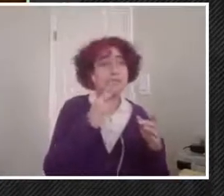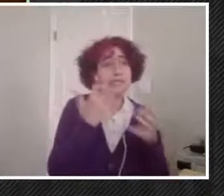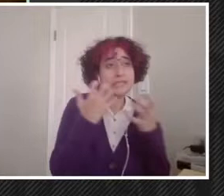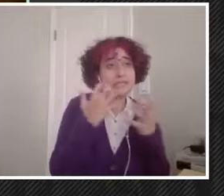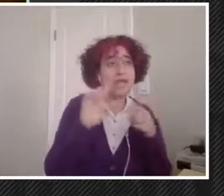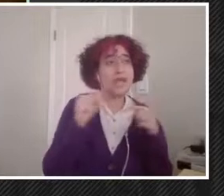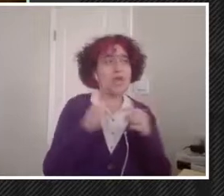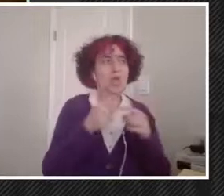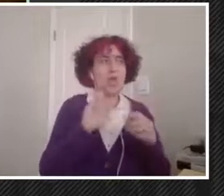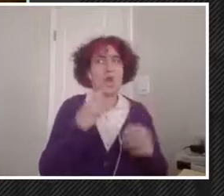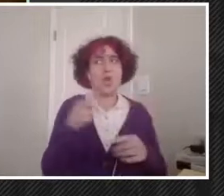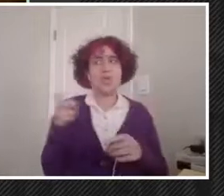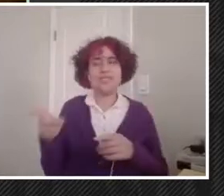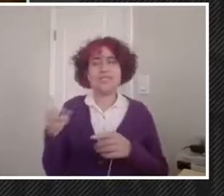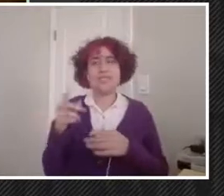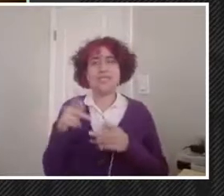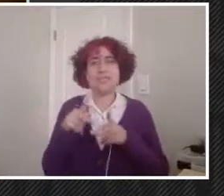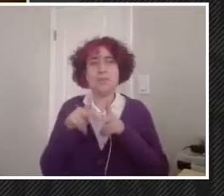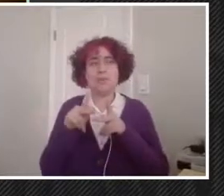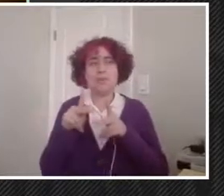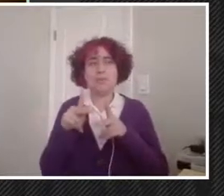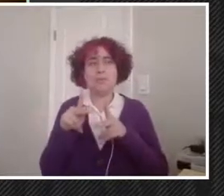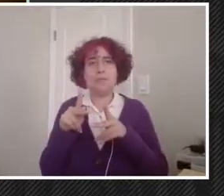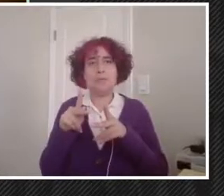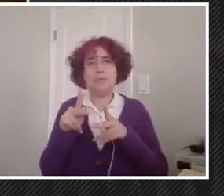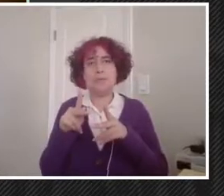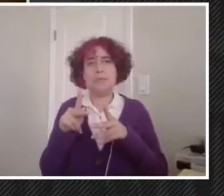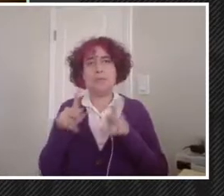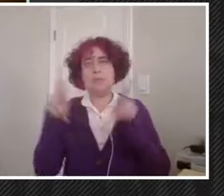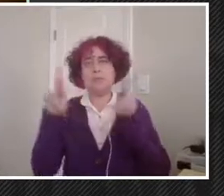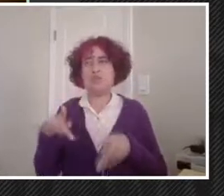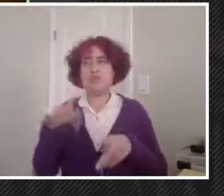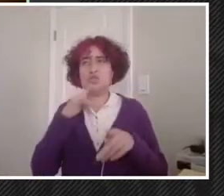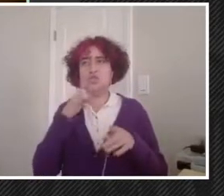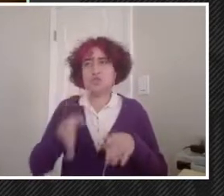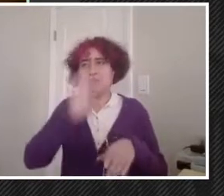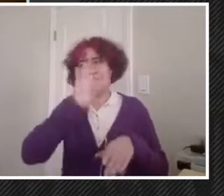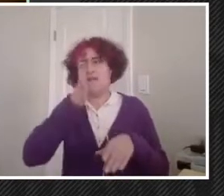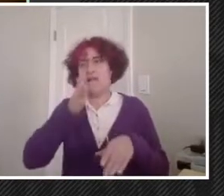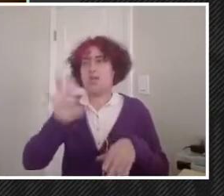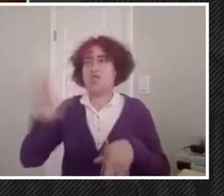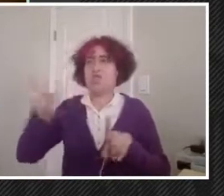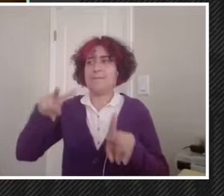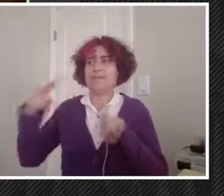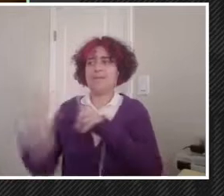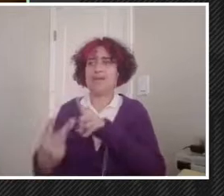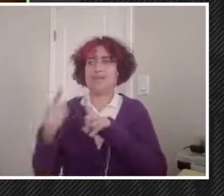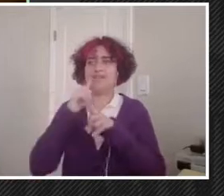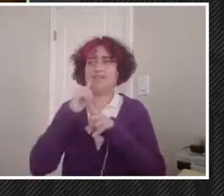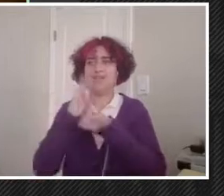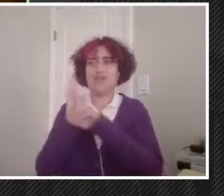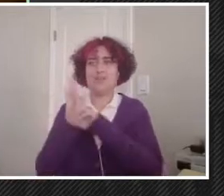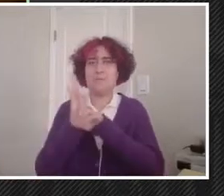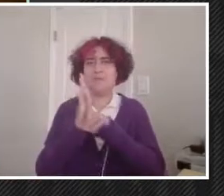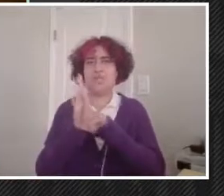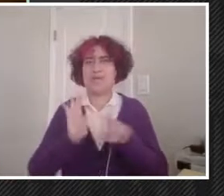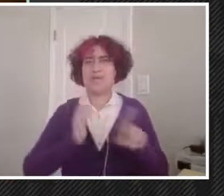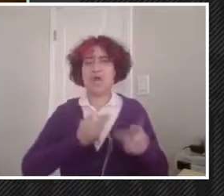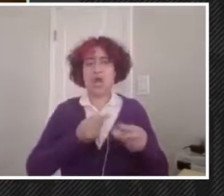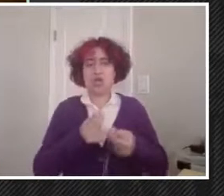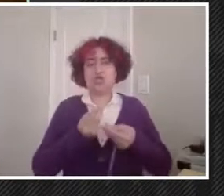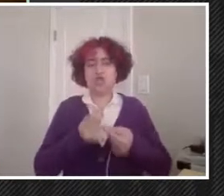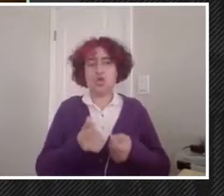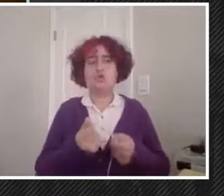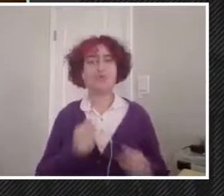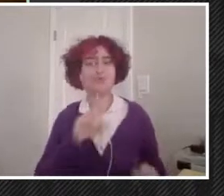too brash? Does this person's image or perspective push against our donor base, right? And the real